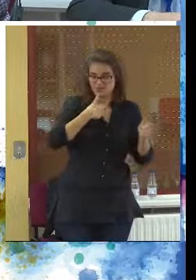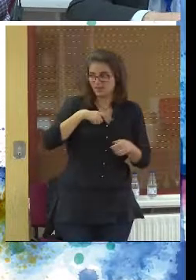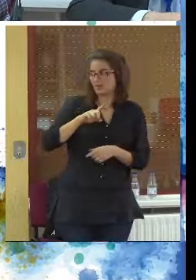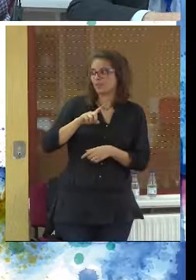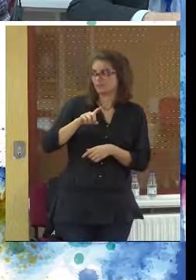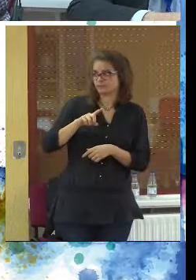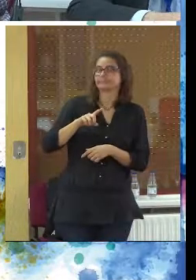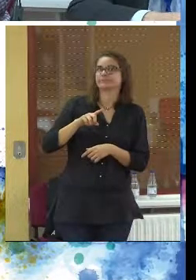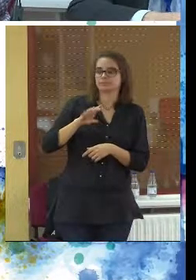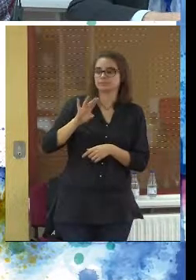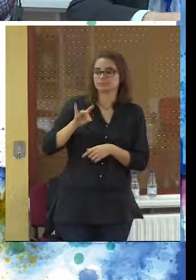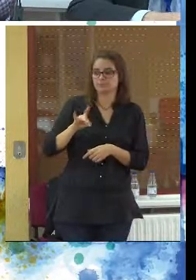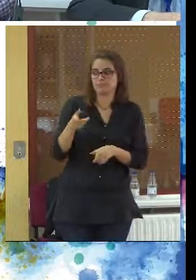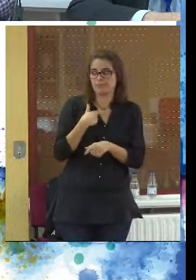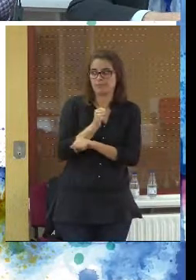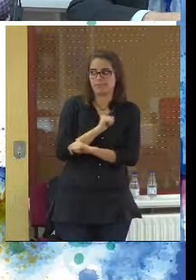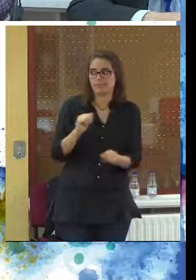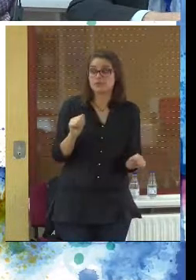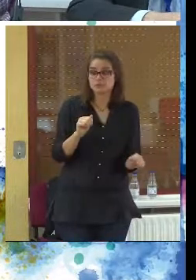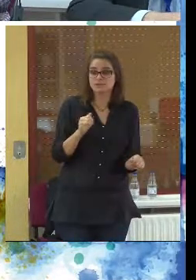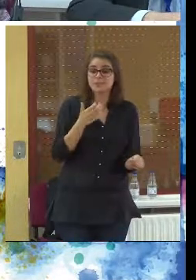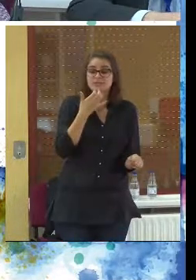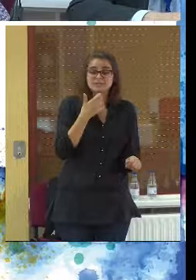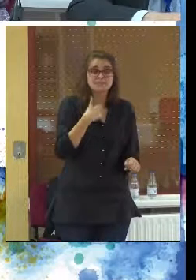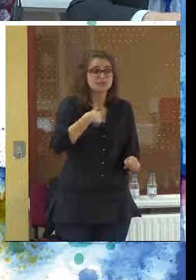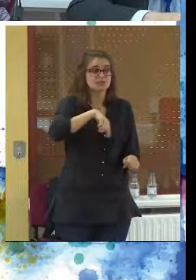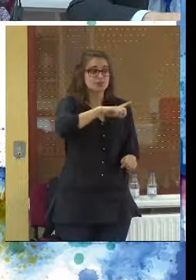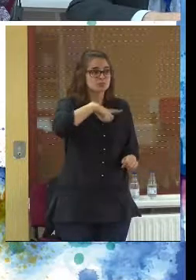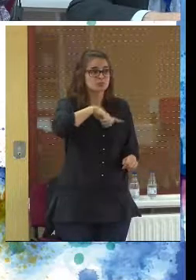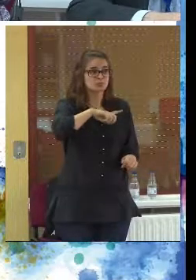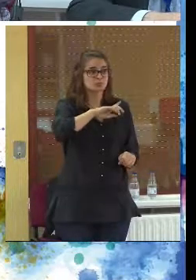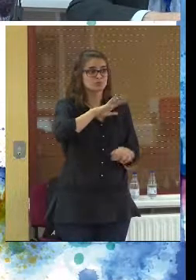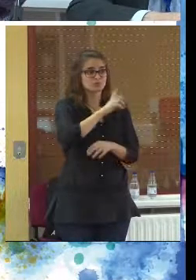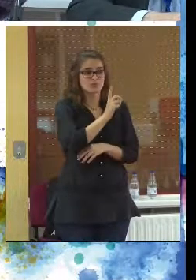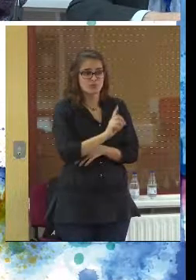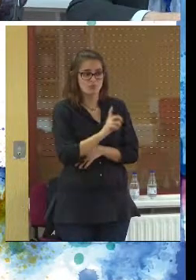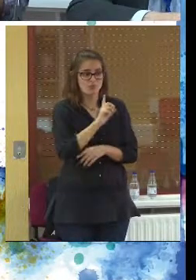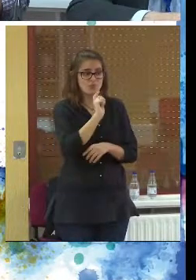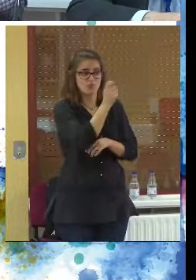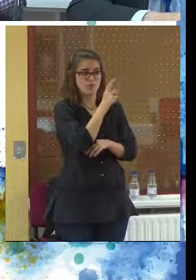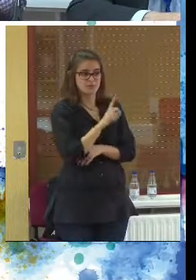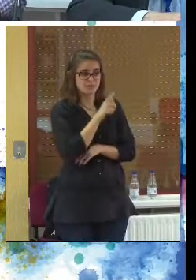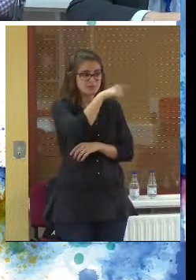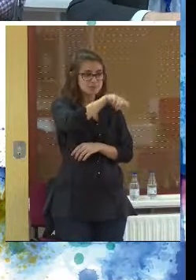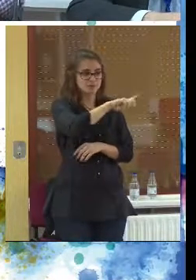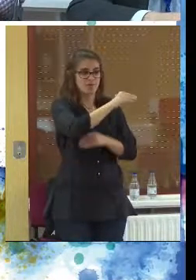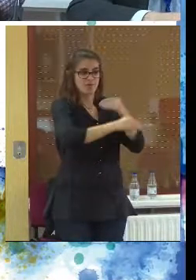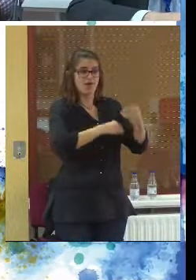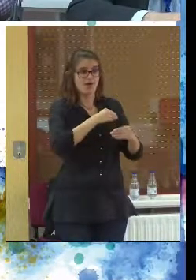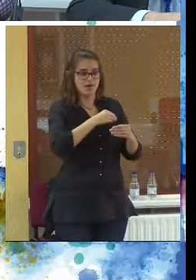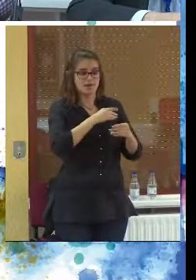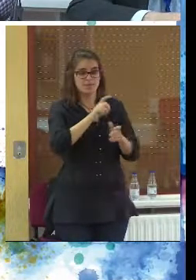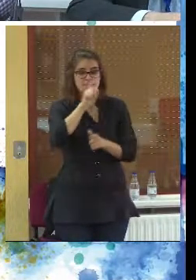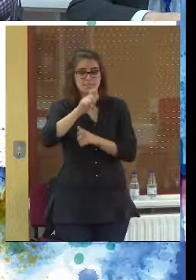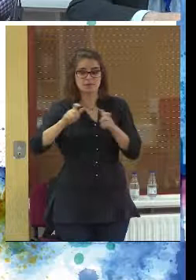had never done this. But if we're not able to achieve this, we can't achieve anything, because the persons with